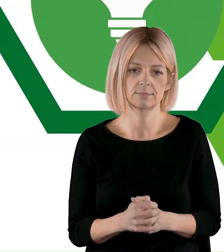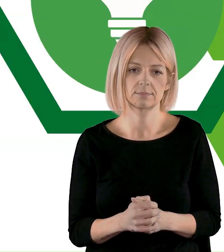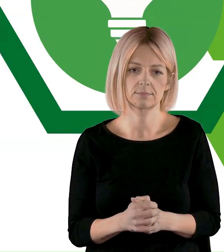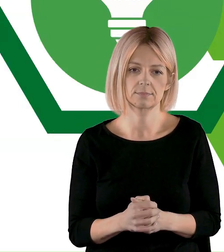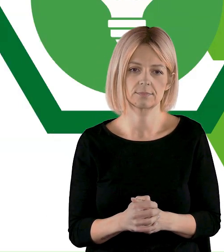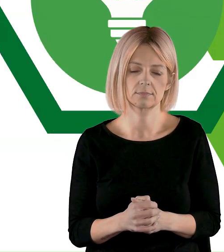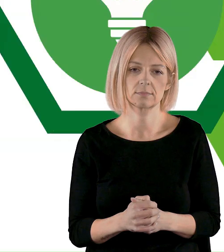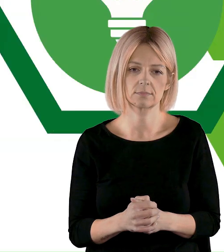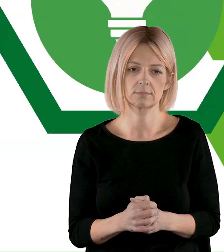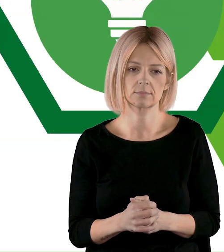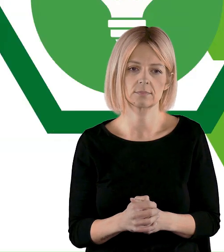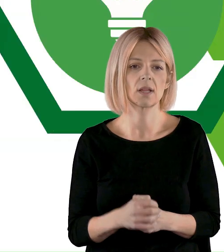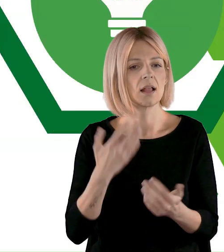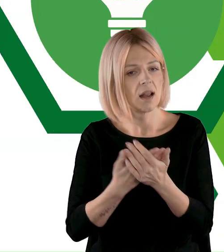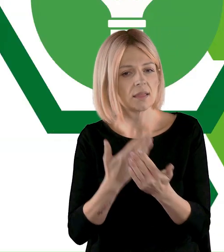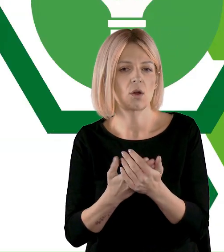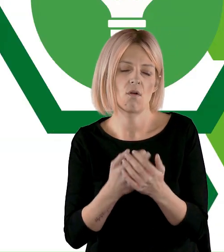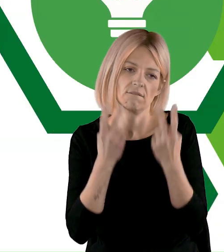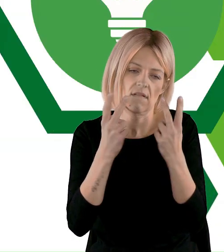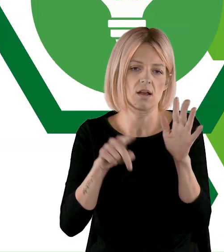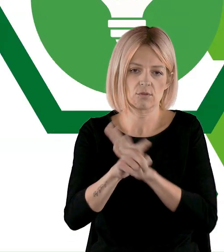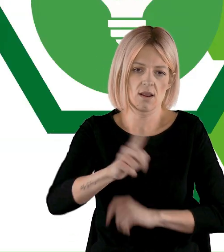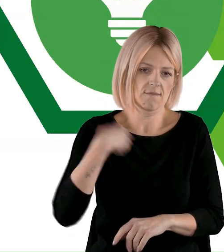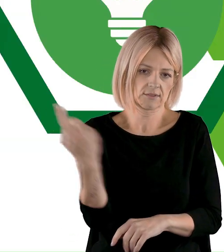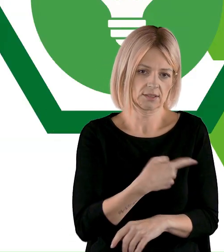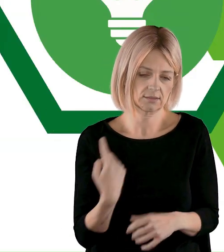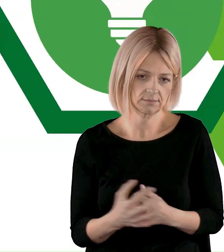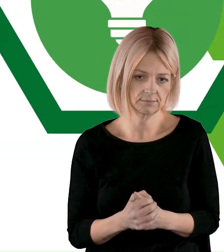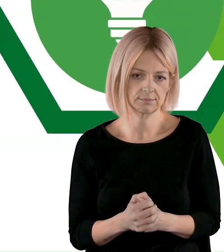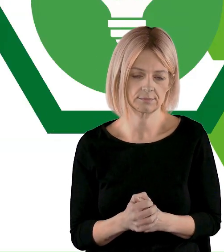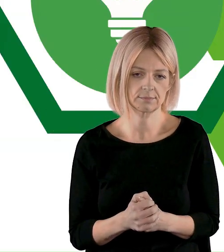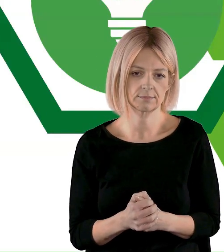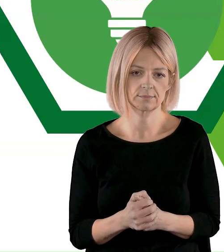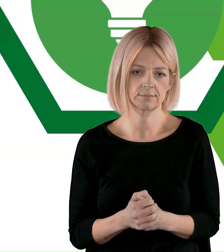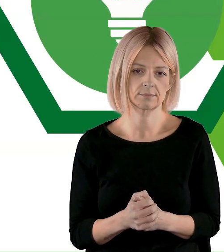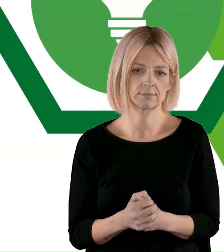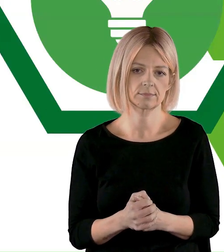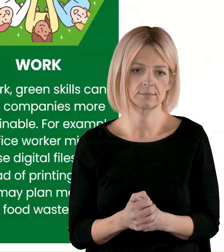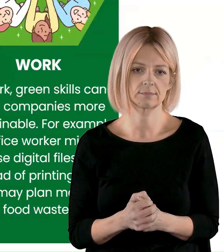these challenges are, these green skills are very important for us.